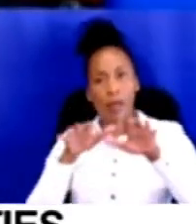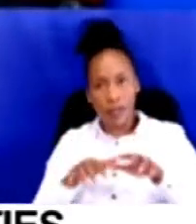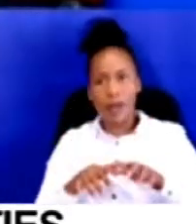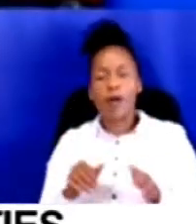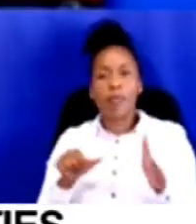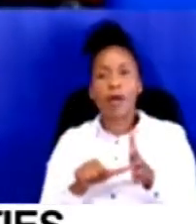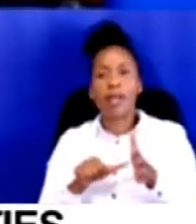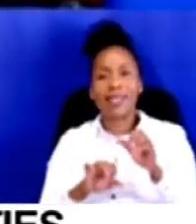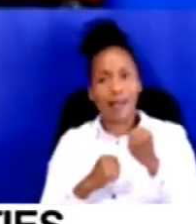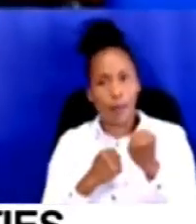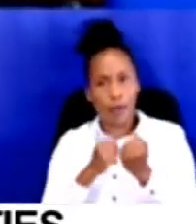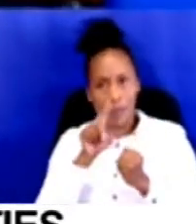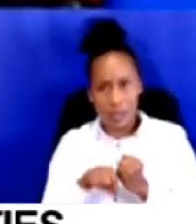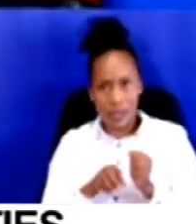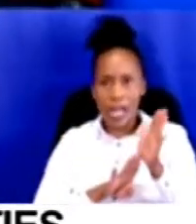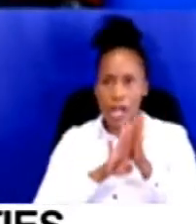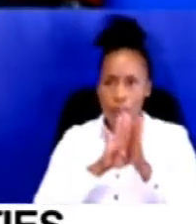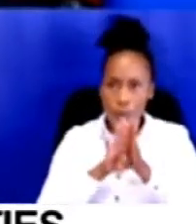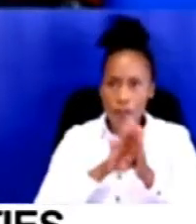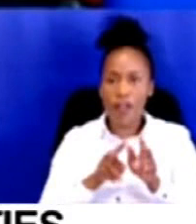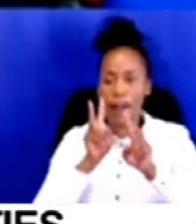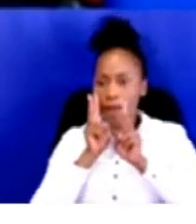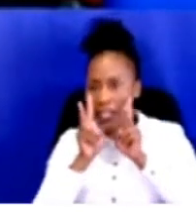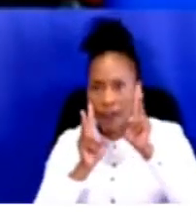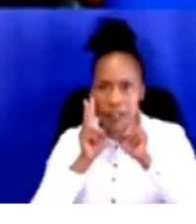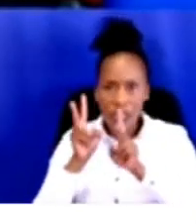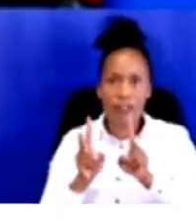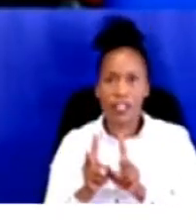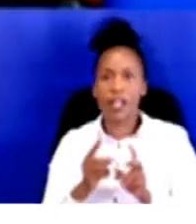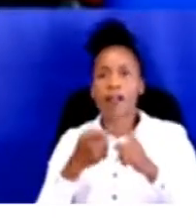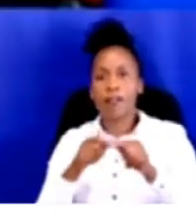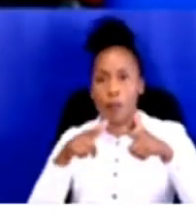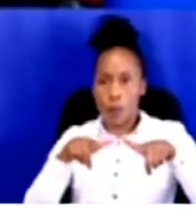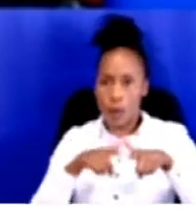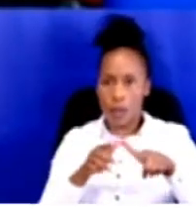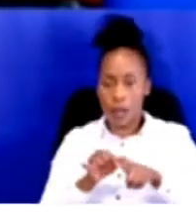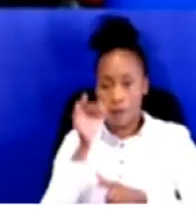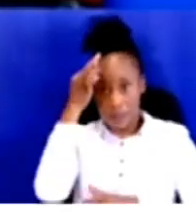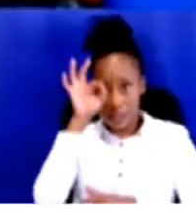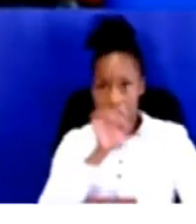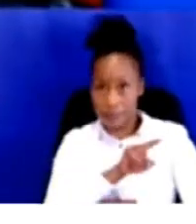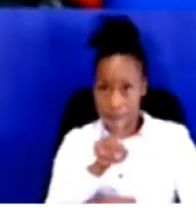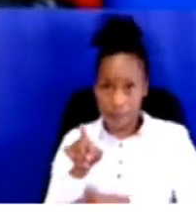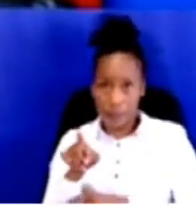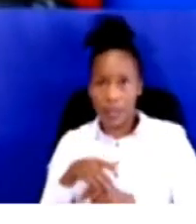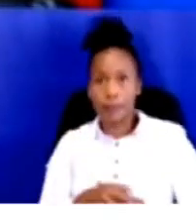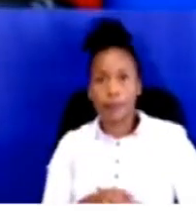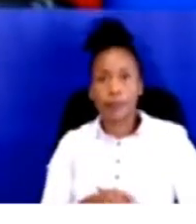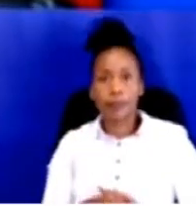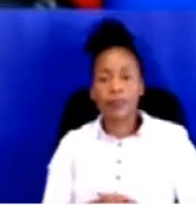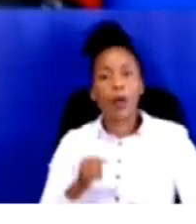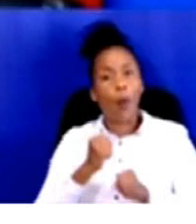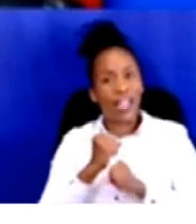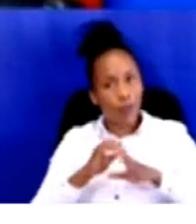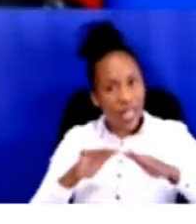support, improve and strengthen our oversight function on local government affairs, and work together